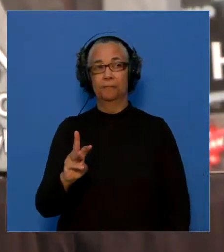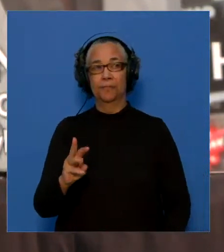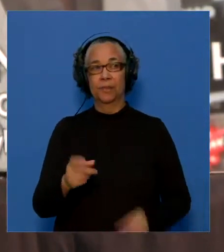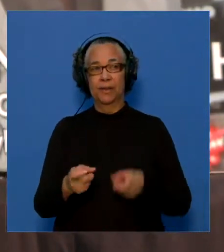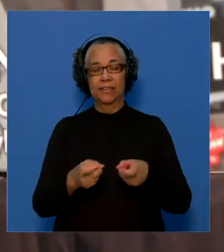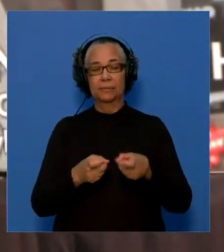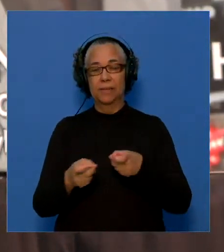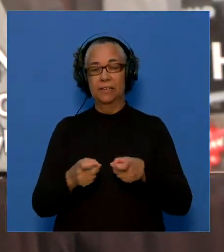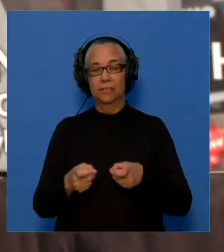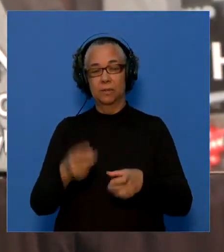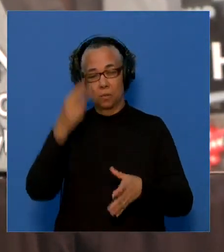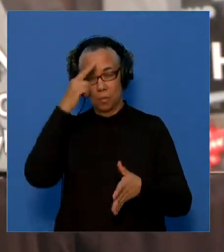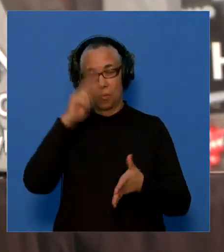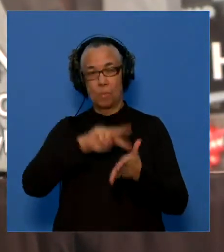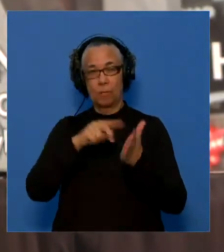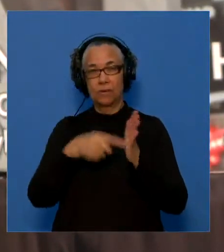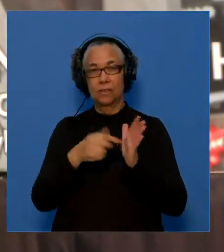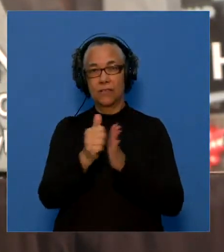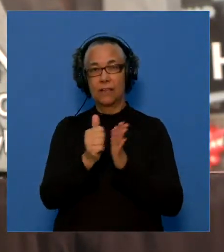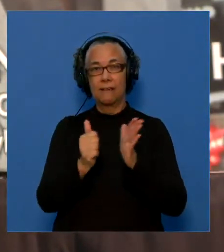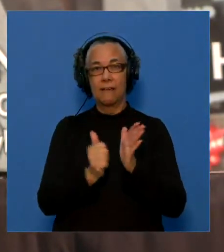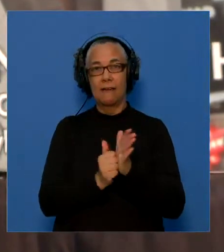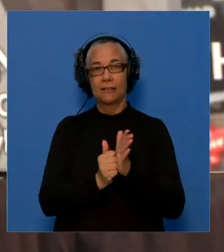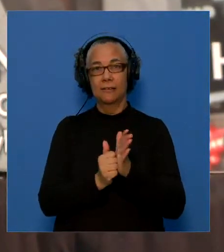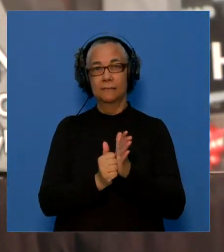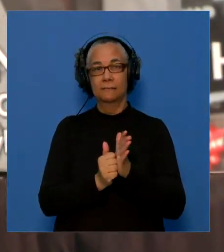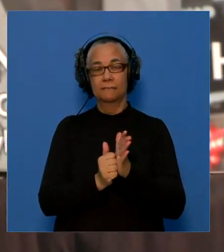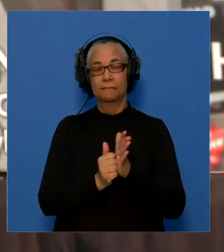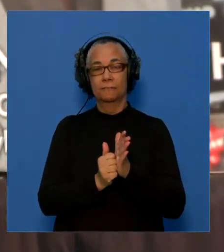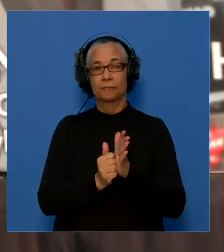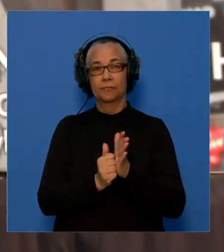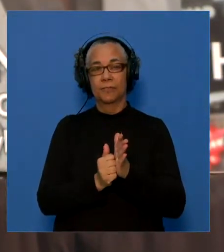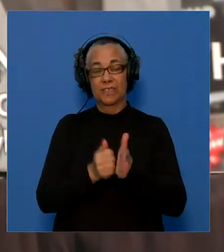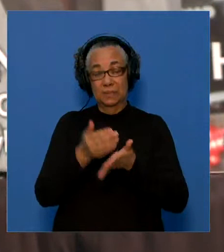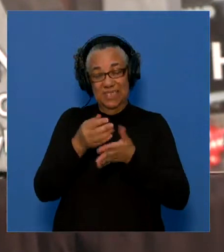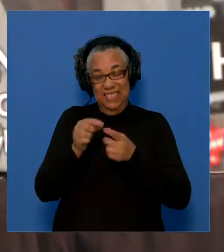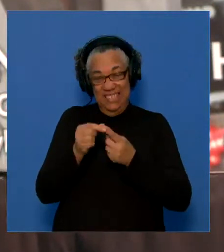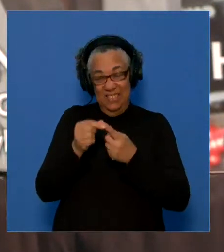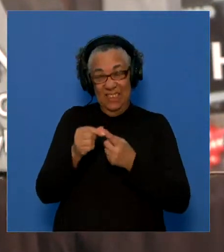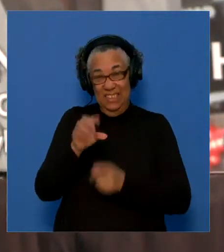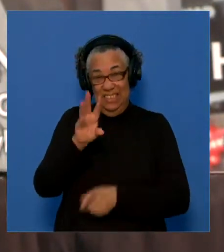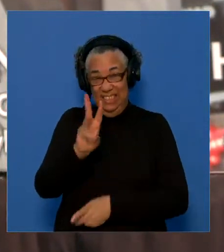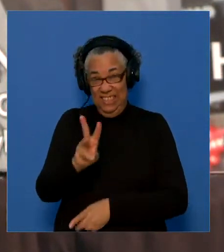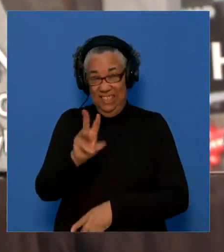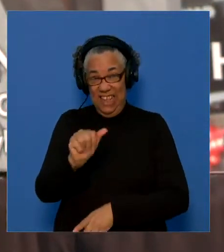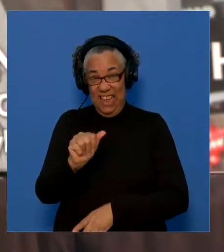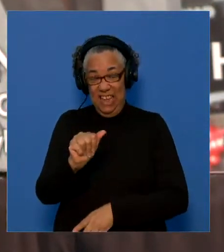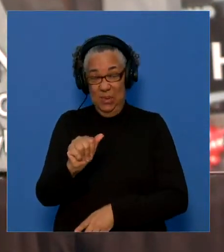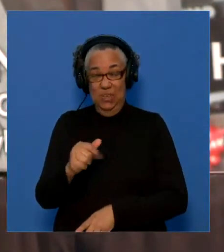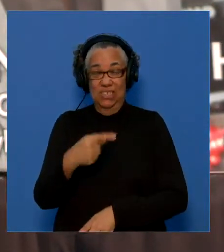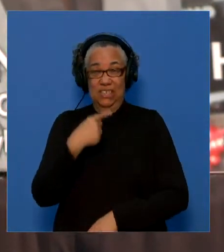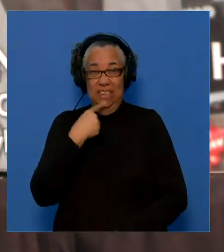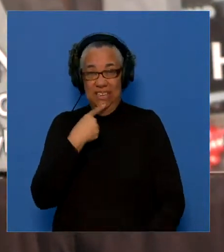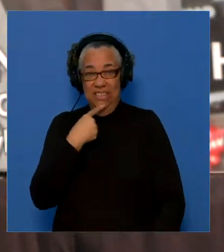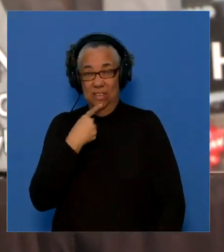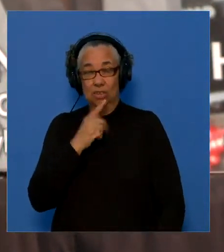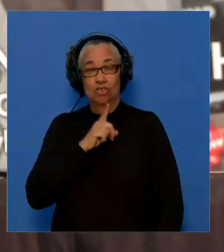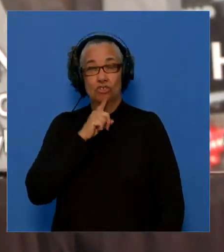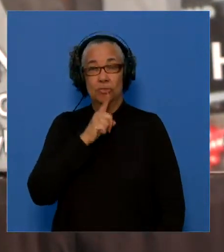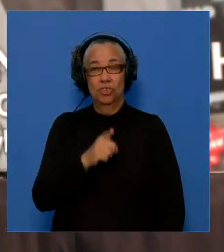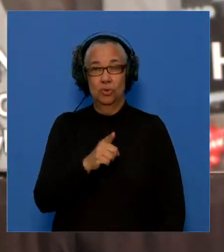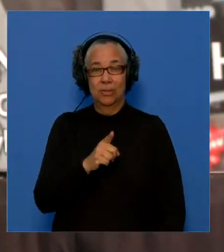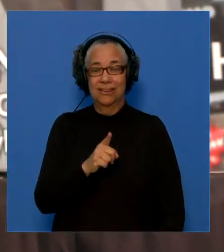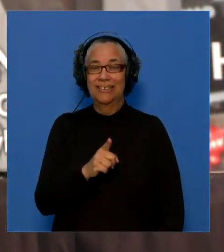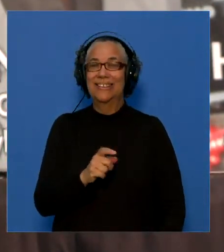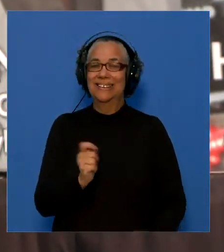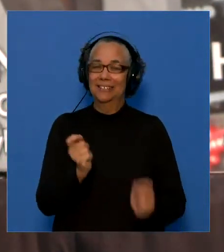of the Act, and particularly Clause 6A, which states, and I quote, "To ensure the